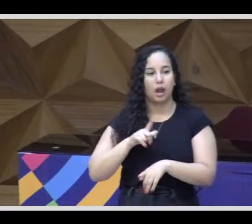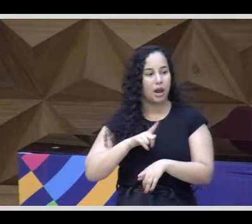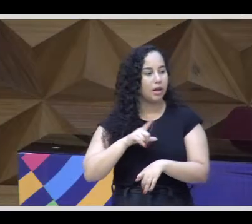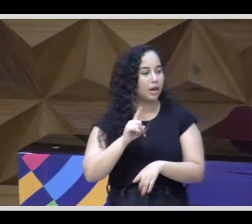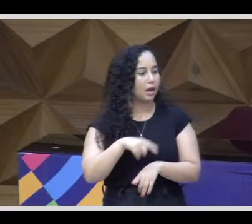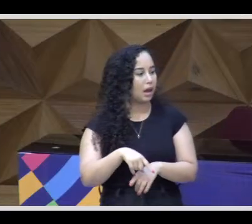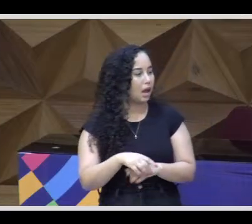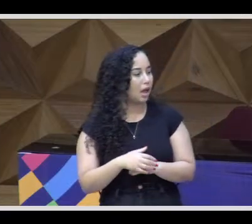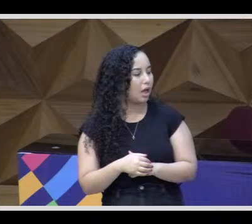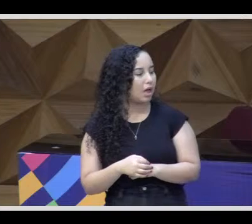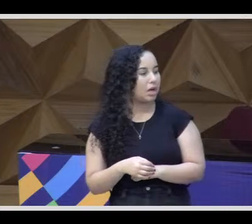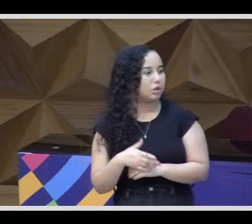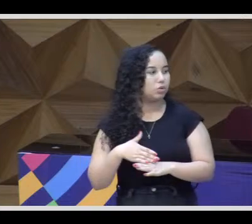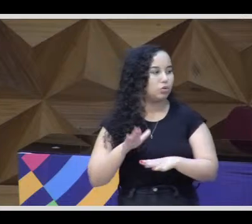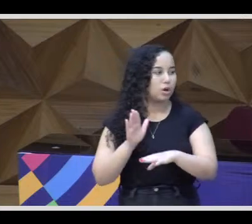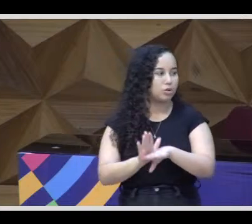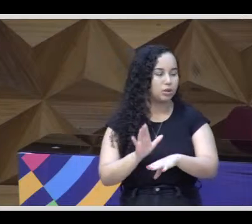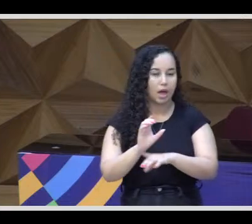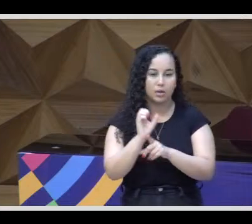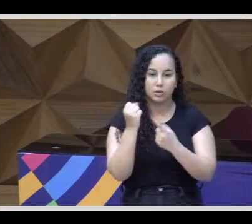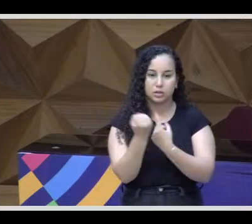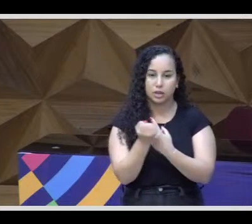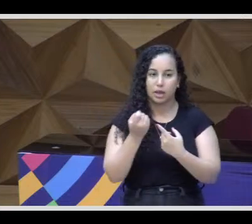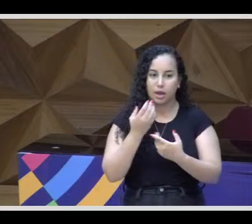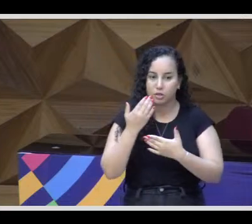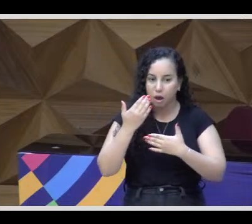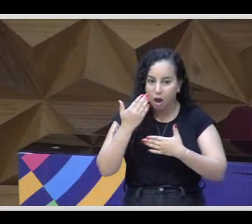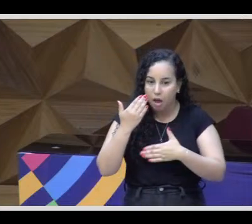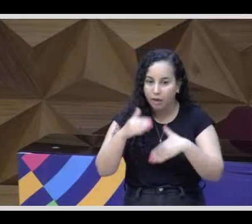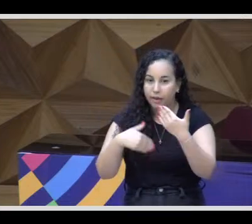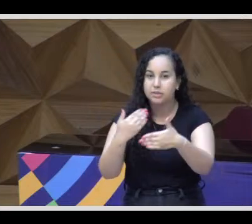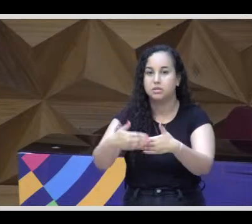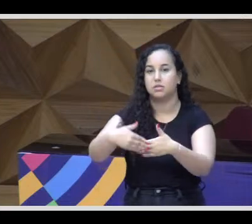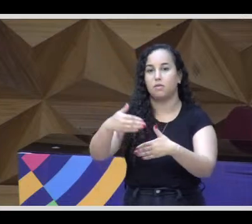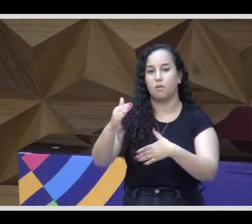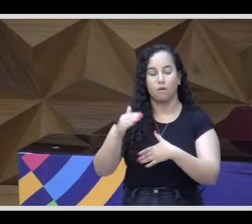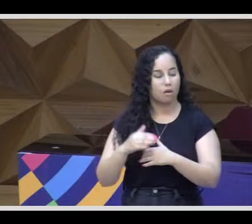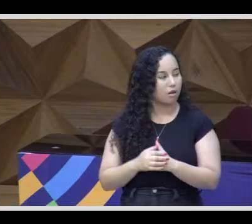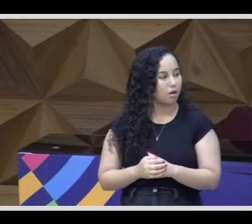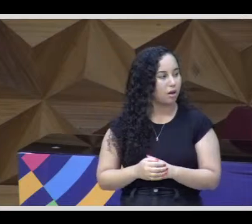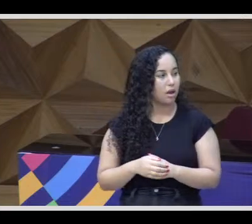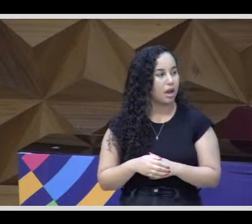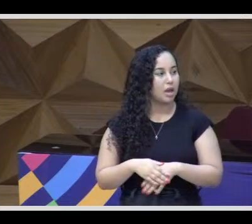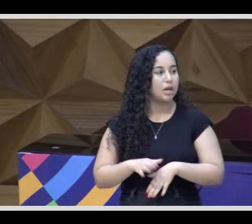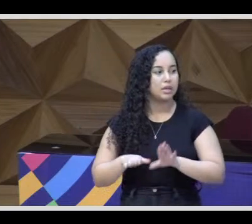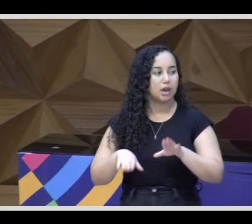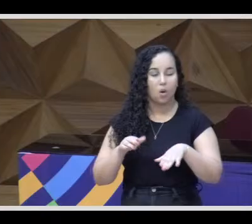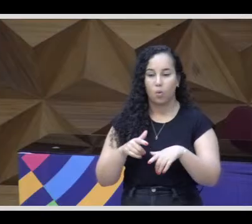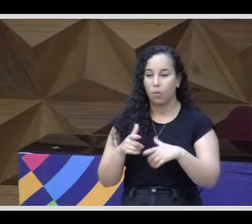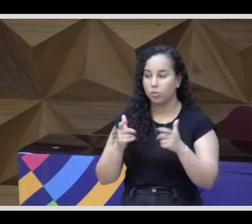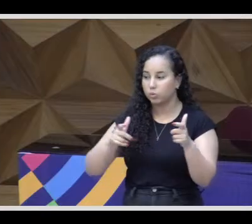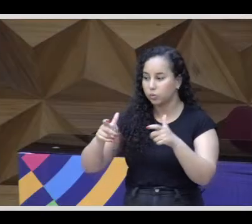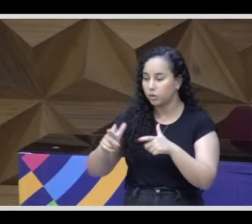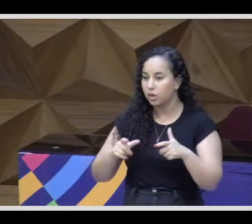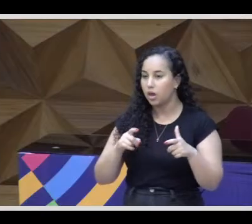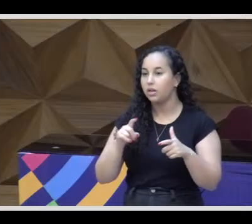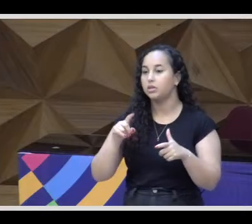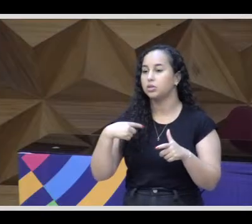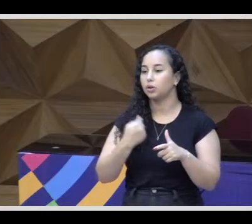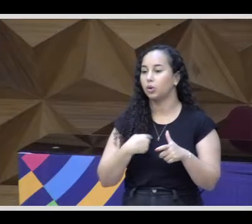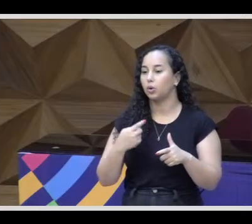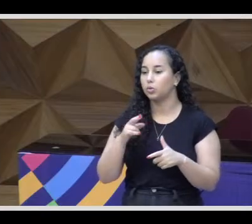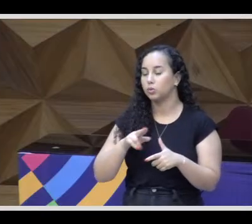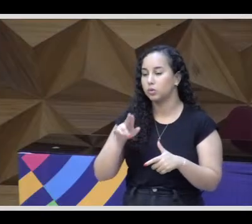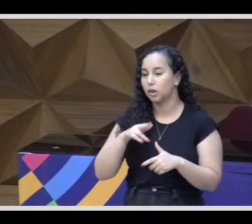key to help societies to develop, right? In some places, we use that to help